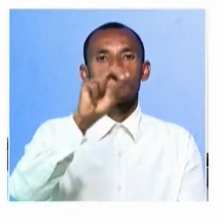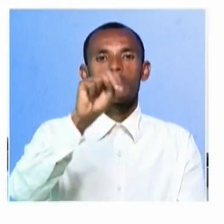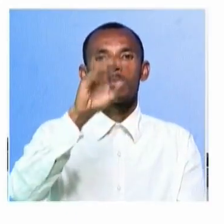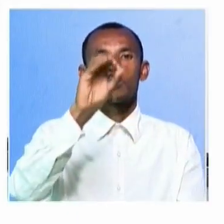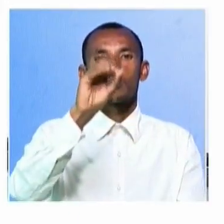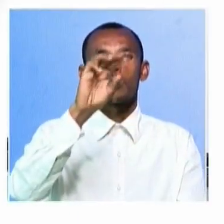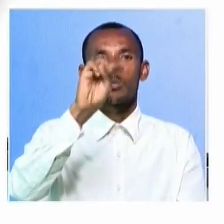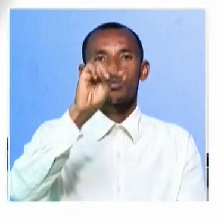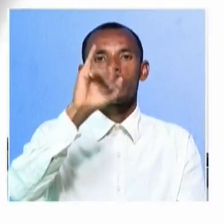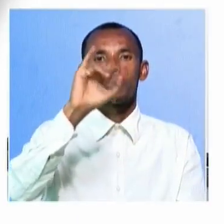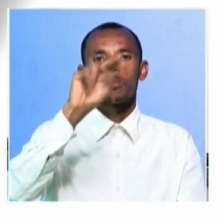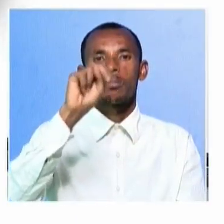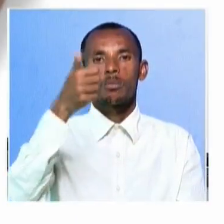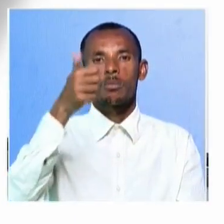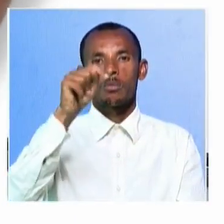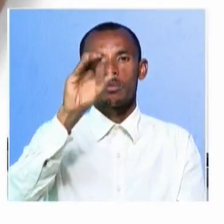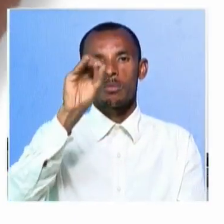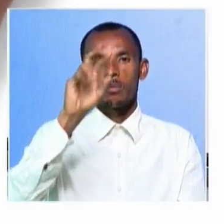denominator.